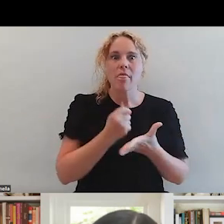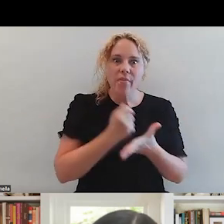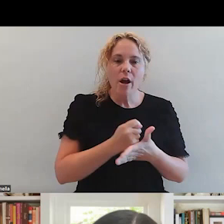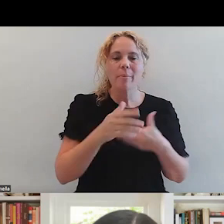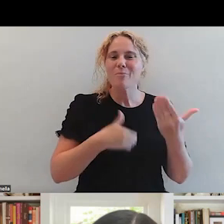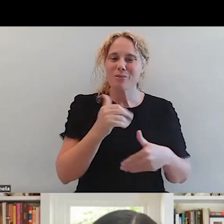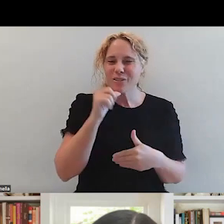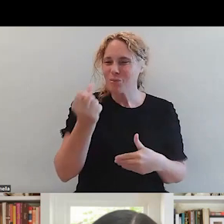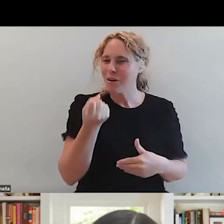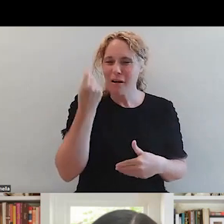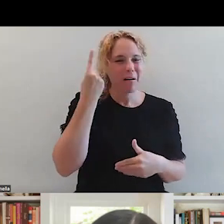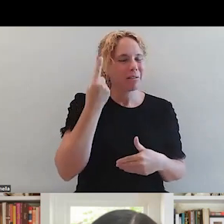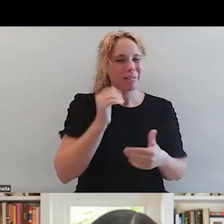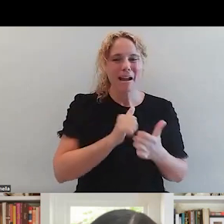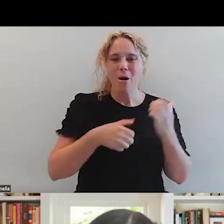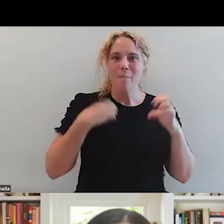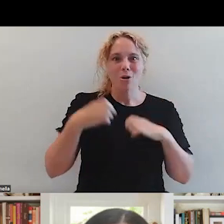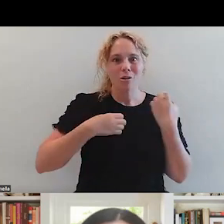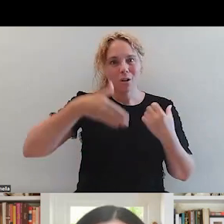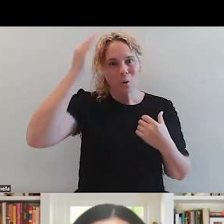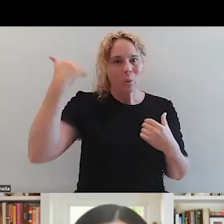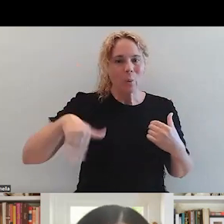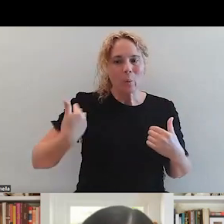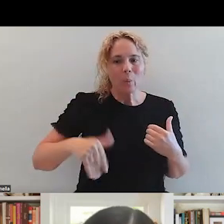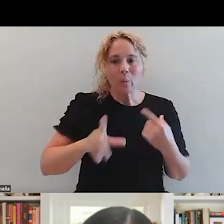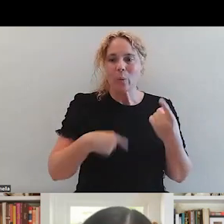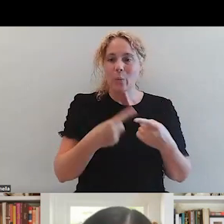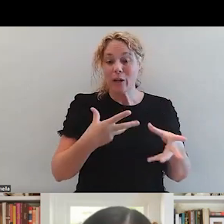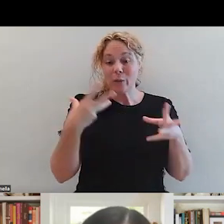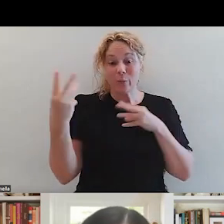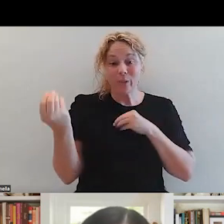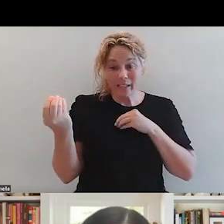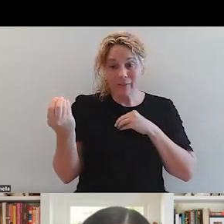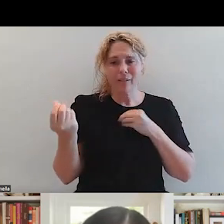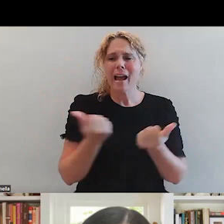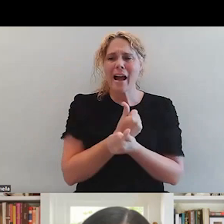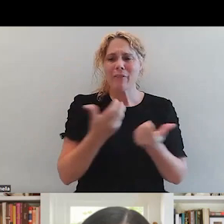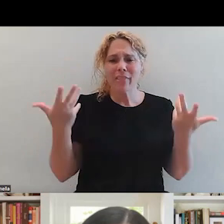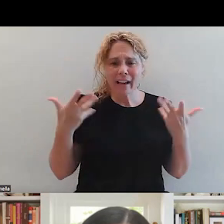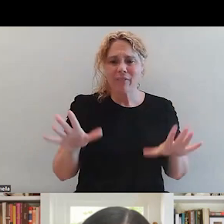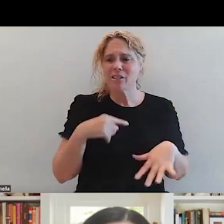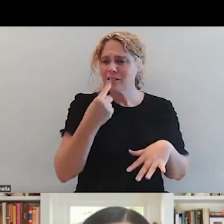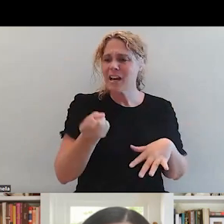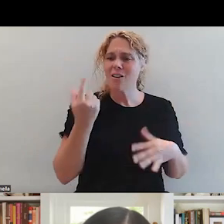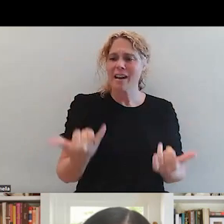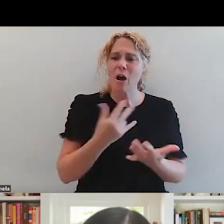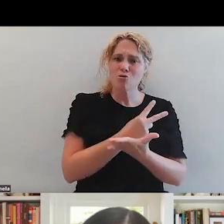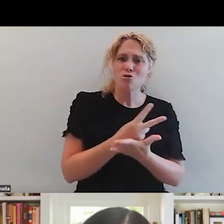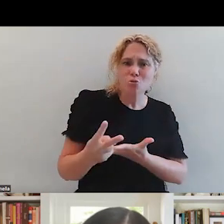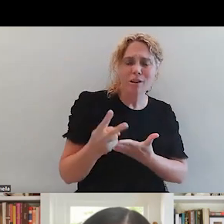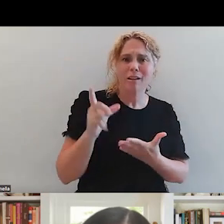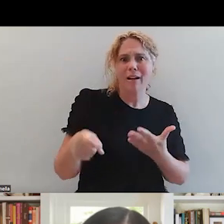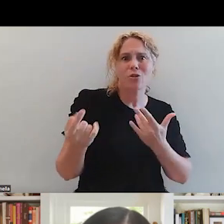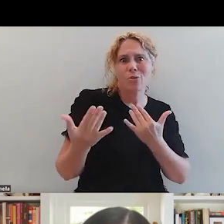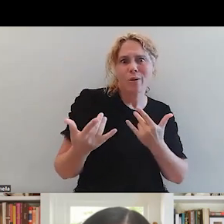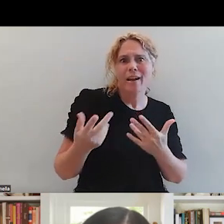think we understand how emotionally overwhelming it could be once you leave. Now I've put everything on the table. Now I got to wait 2 weeks before I talk to you again. I got to